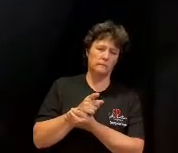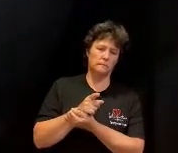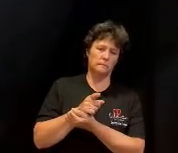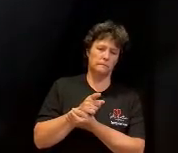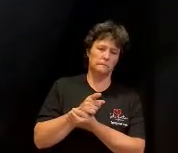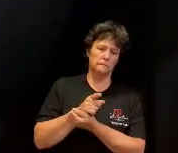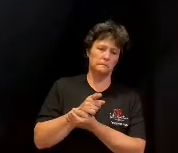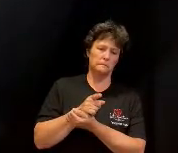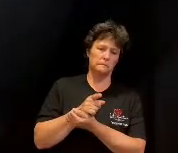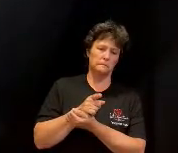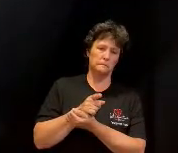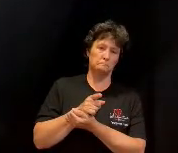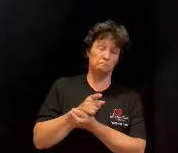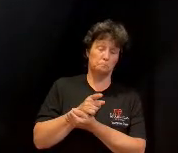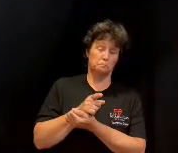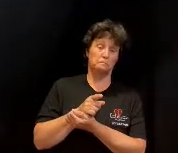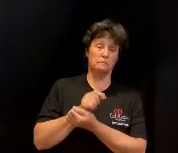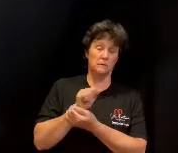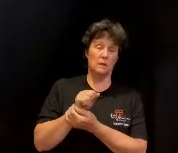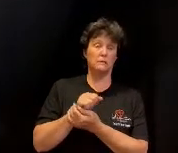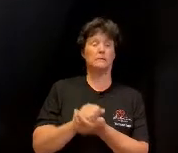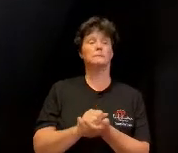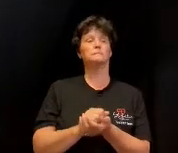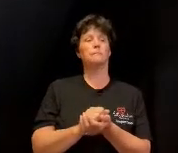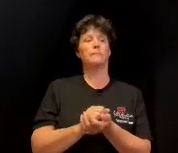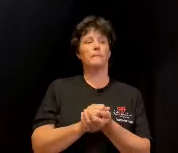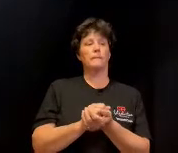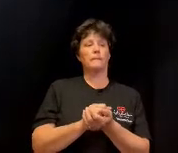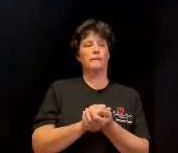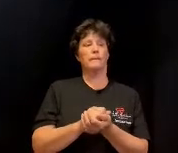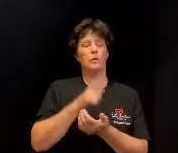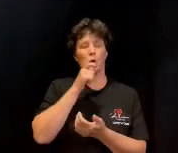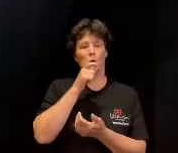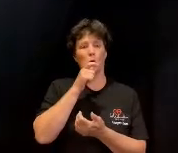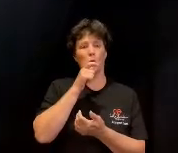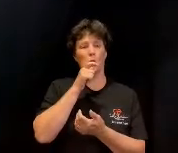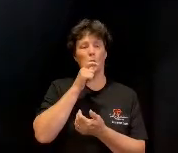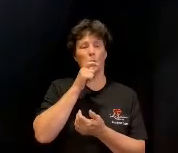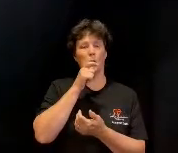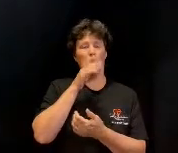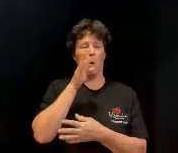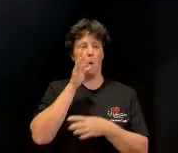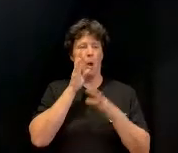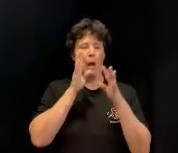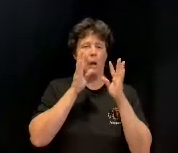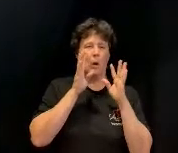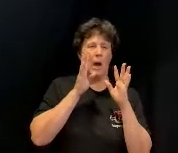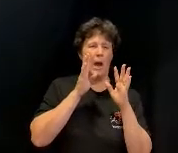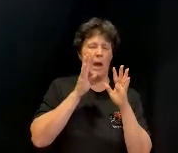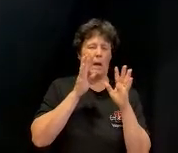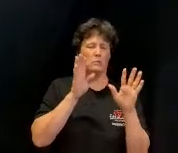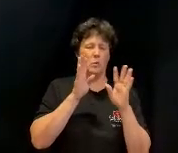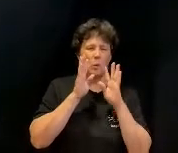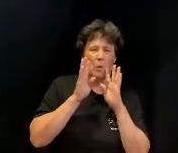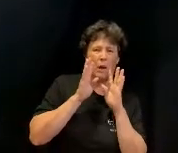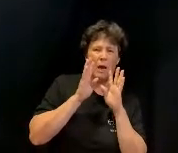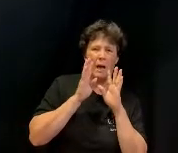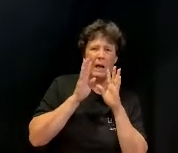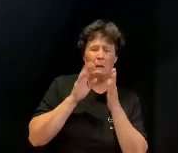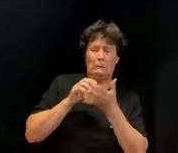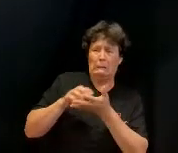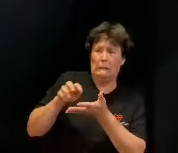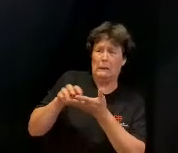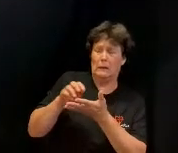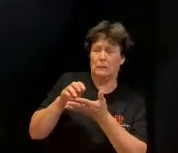So, this can be done. Now, those that cry tolerance in our world are really the least